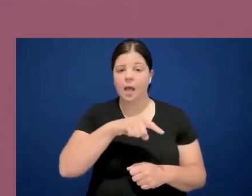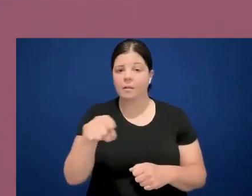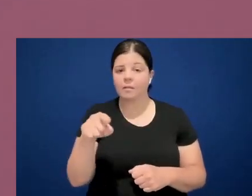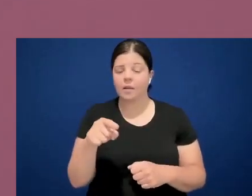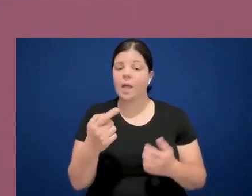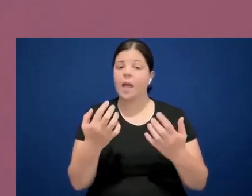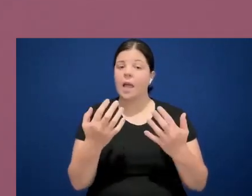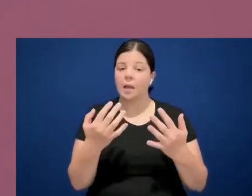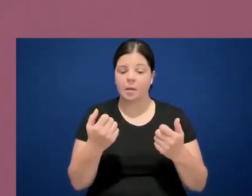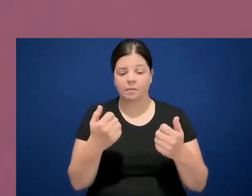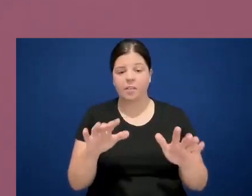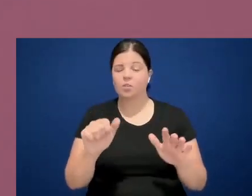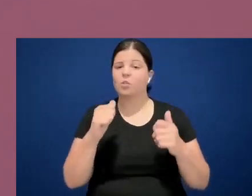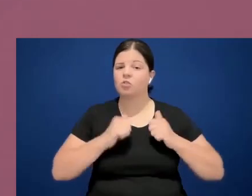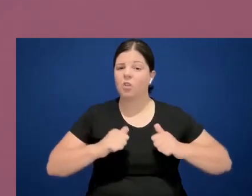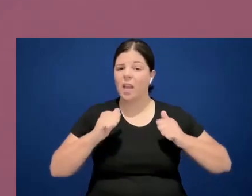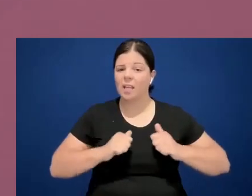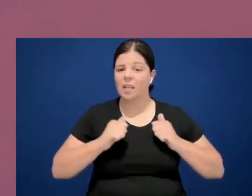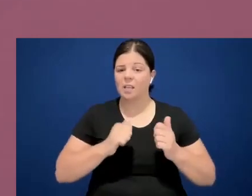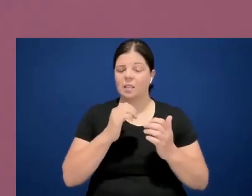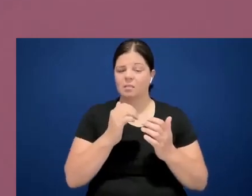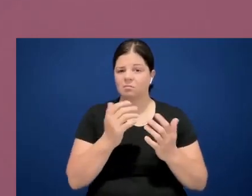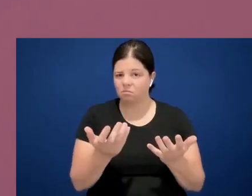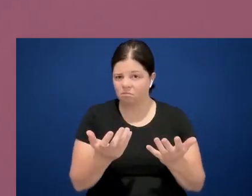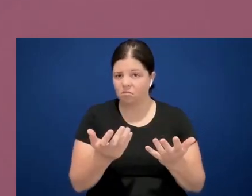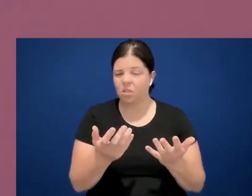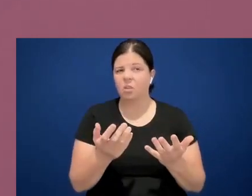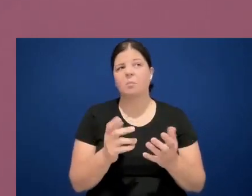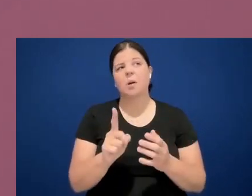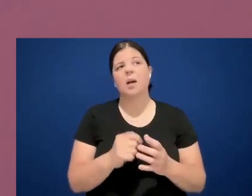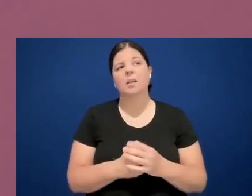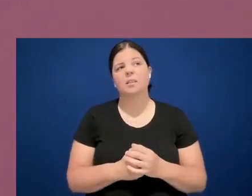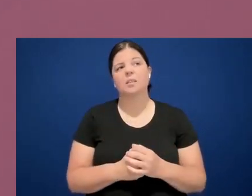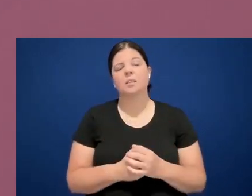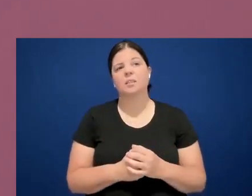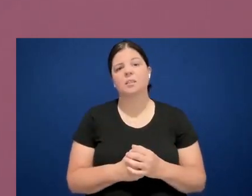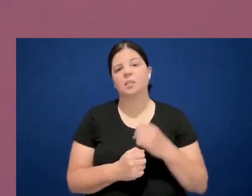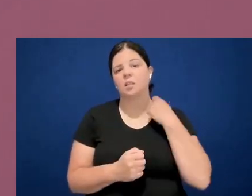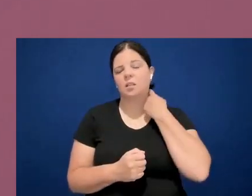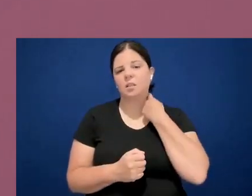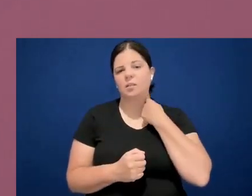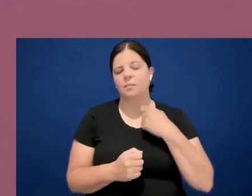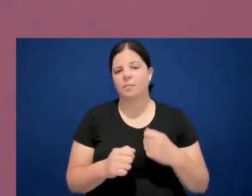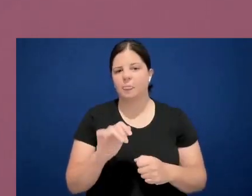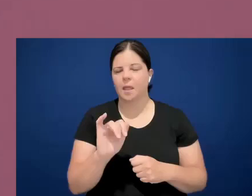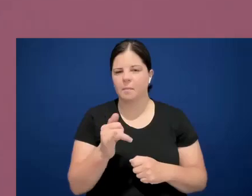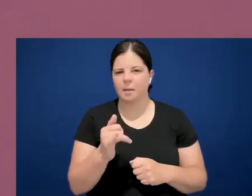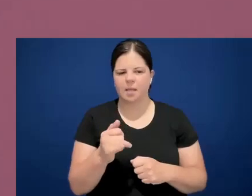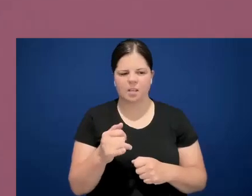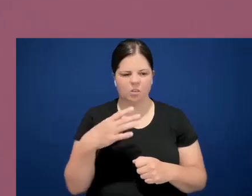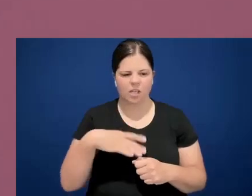your training modules, but that might not be as meaningful as data like the number of persons who make public